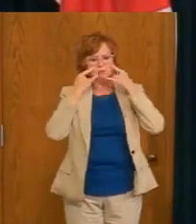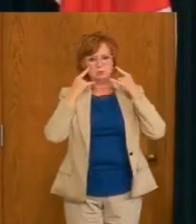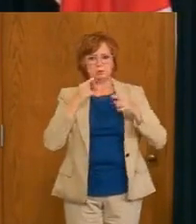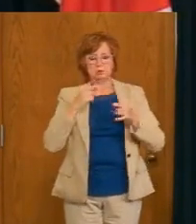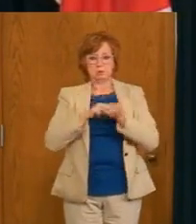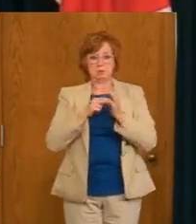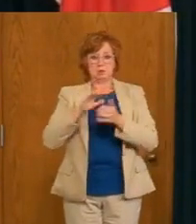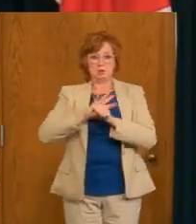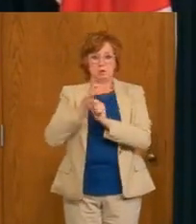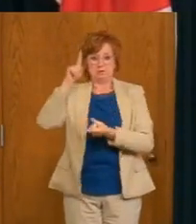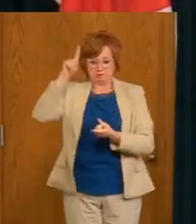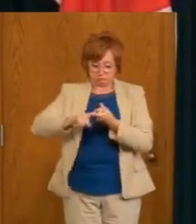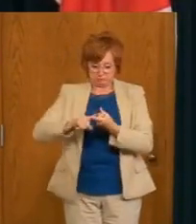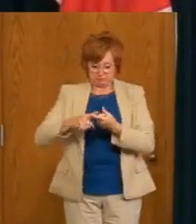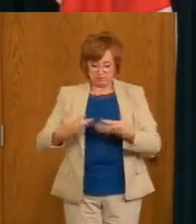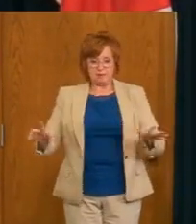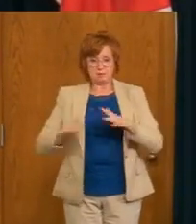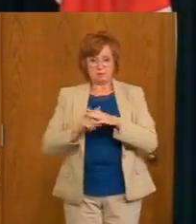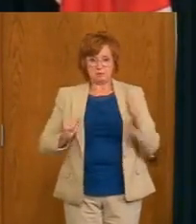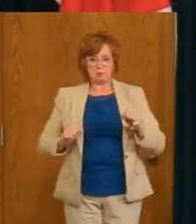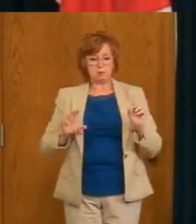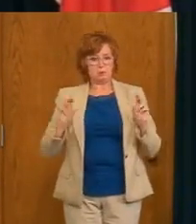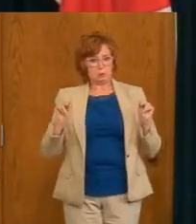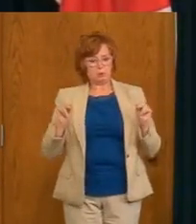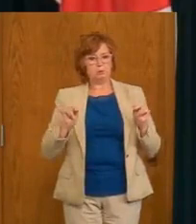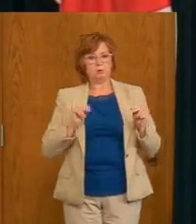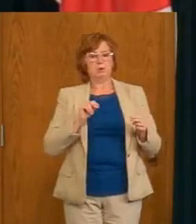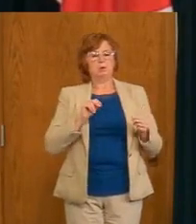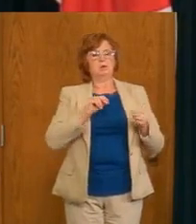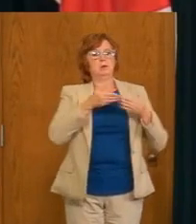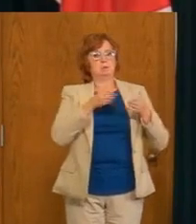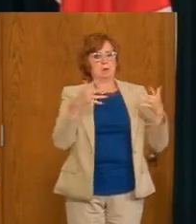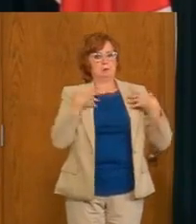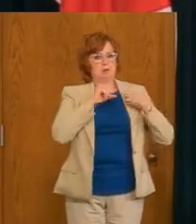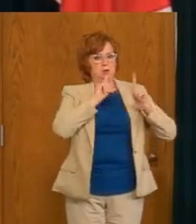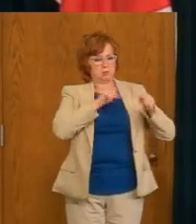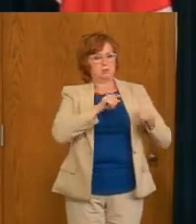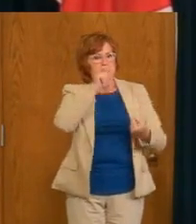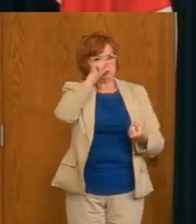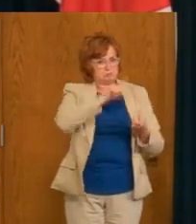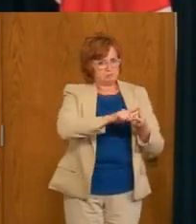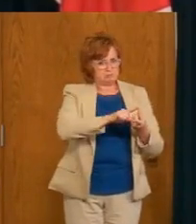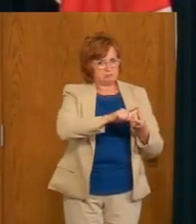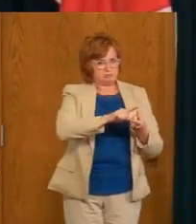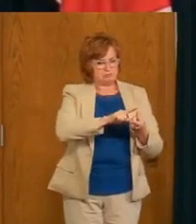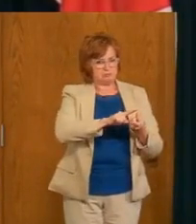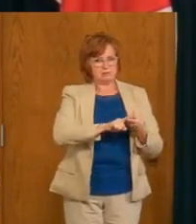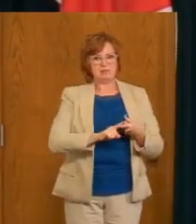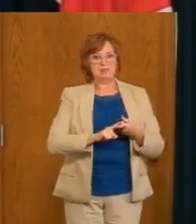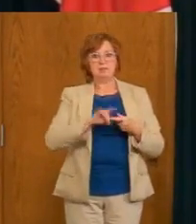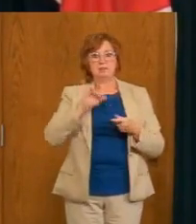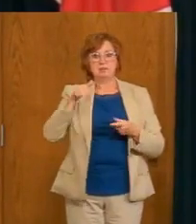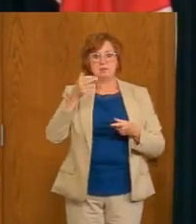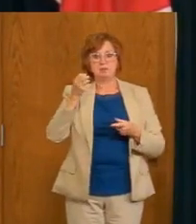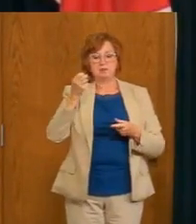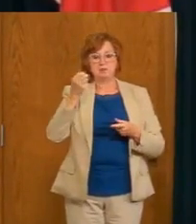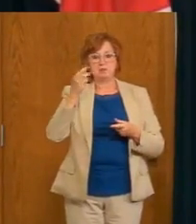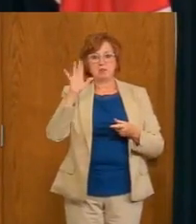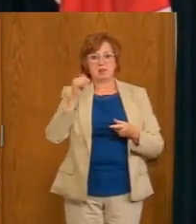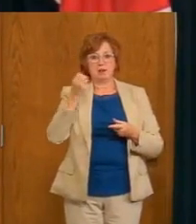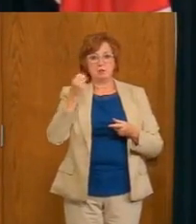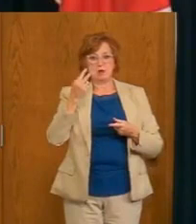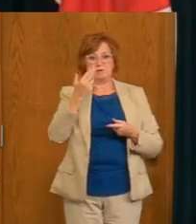with who they see, as Dr. Shahab said, what size of a group gathering they go to, whether or not they use their mask at certain times. I think it's fair to say that over the course of the